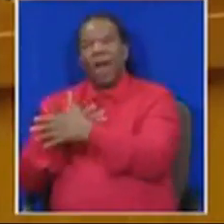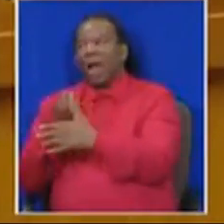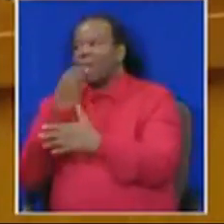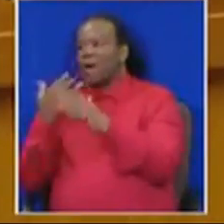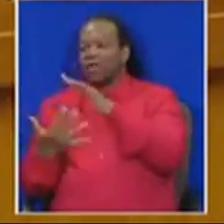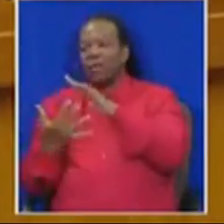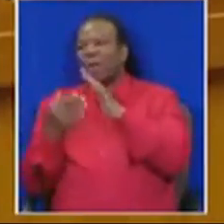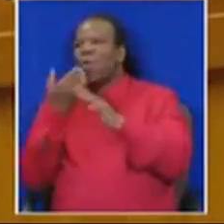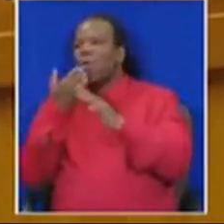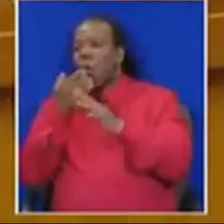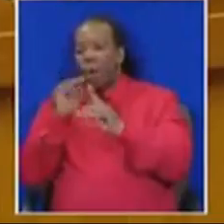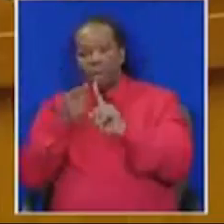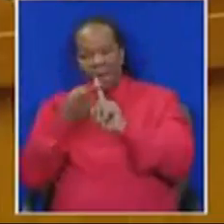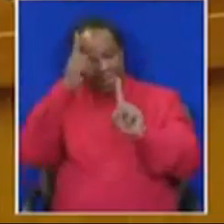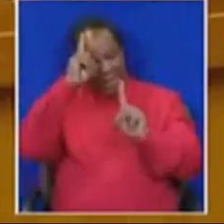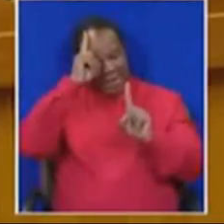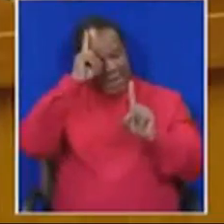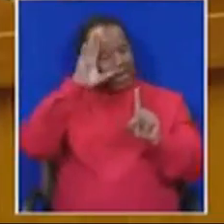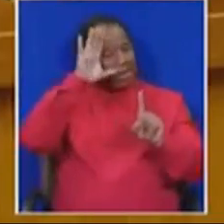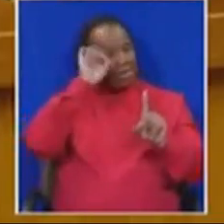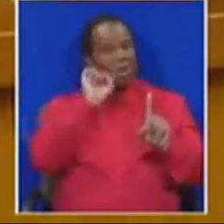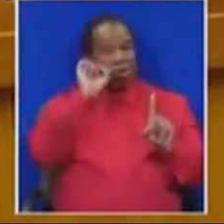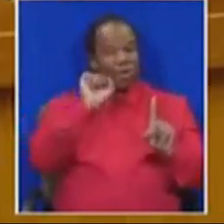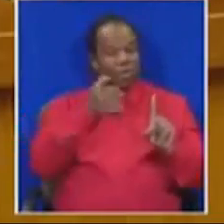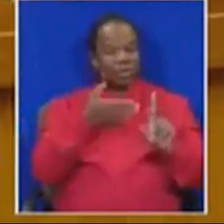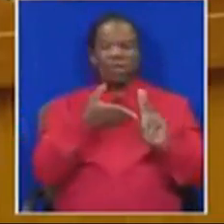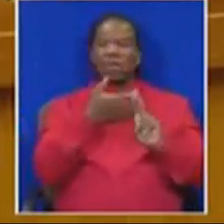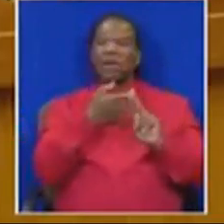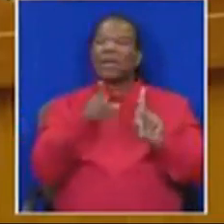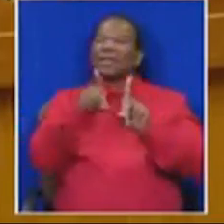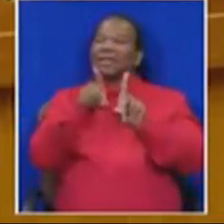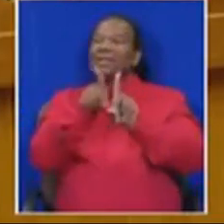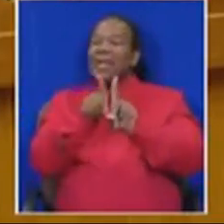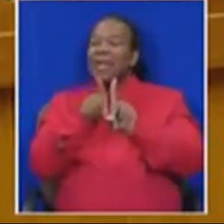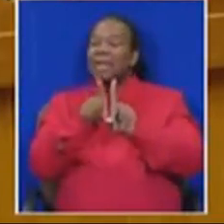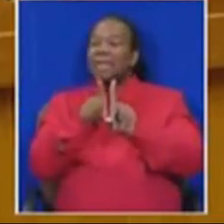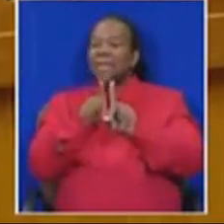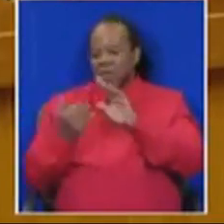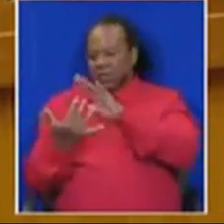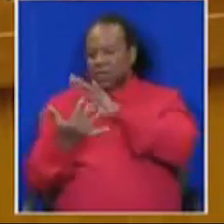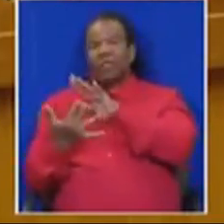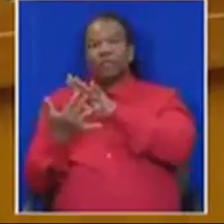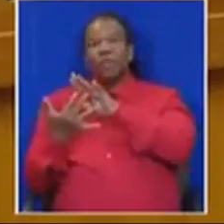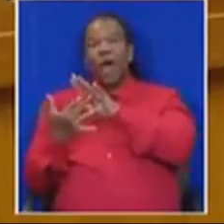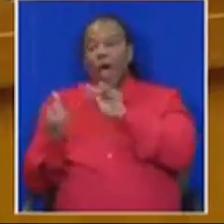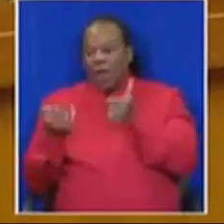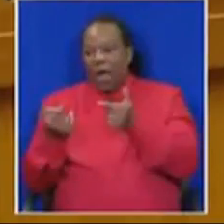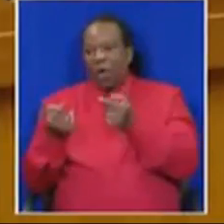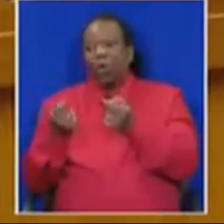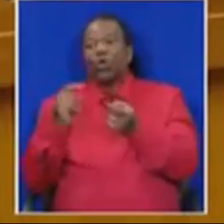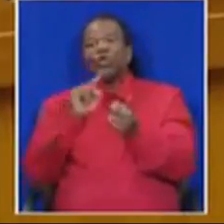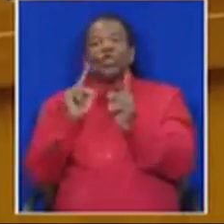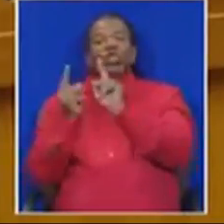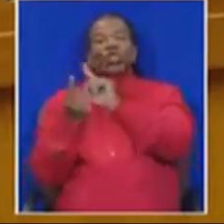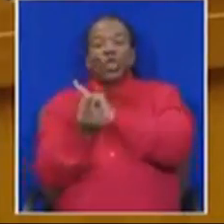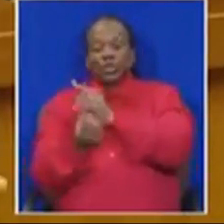Mandela, but it is also inspired by the changes that are now unfolding in our